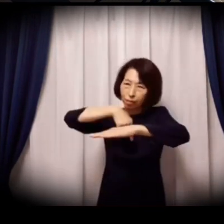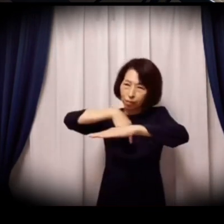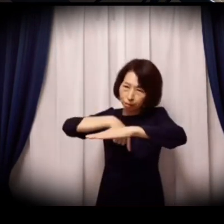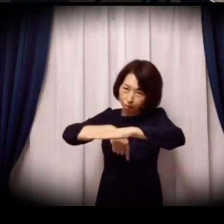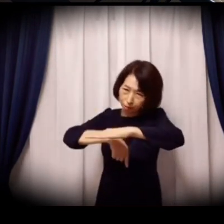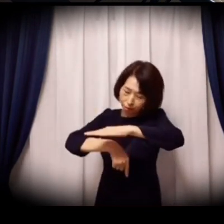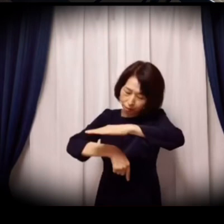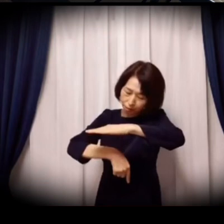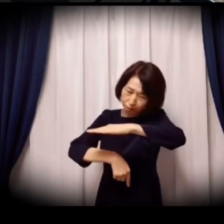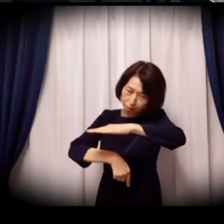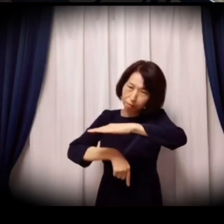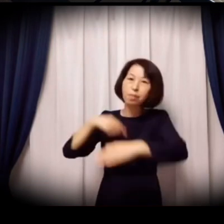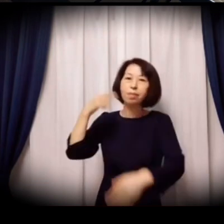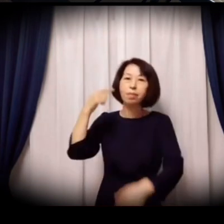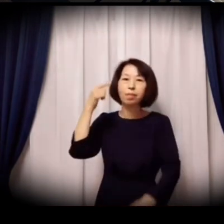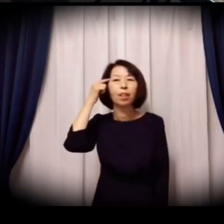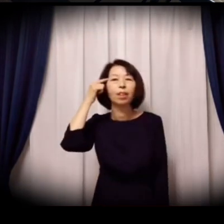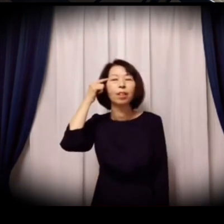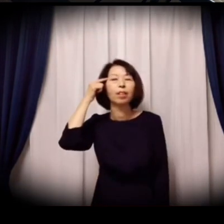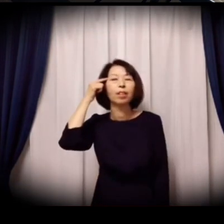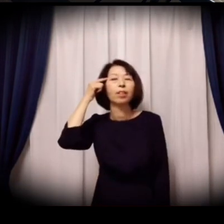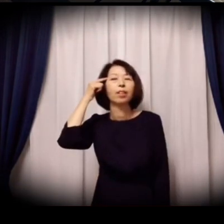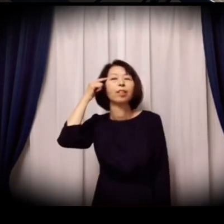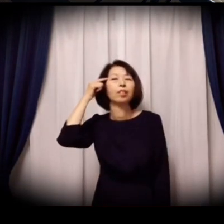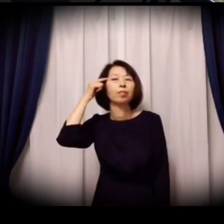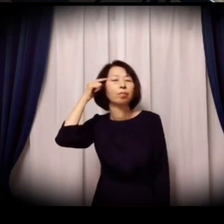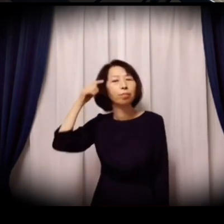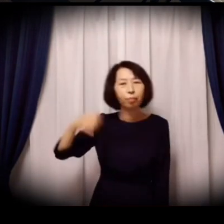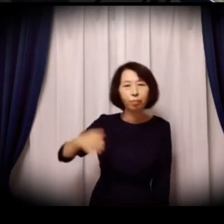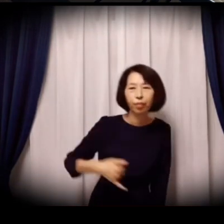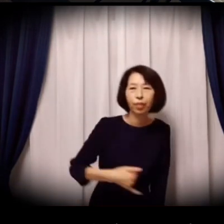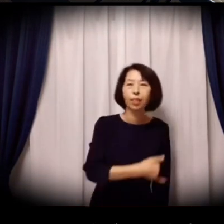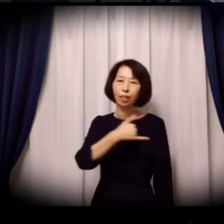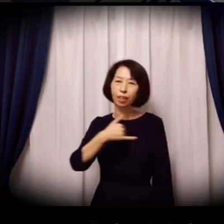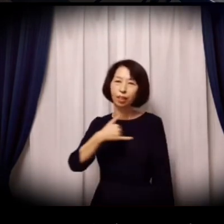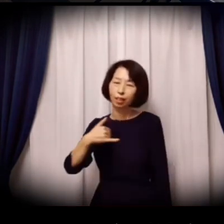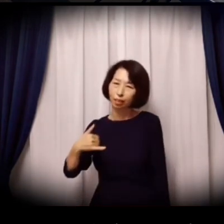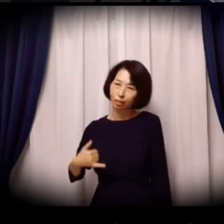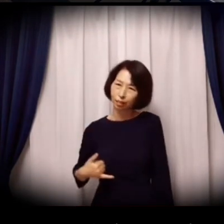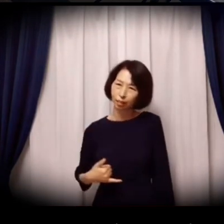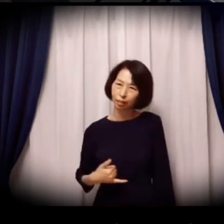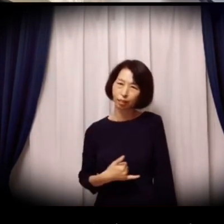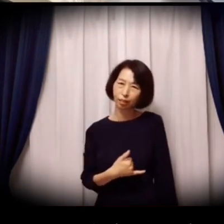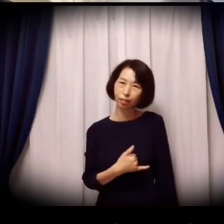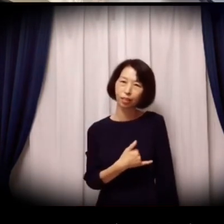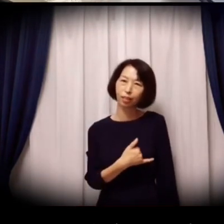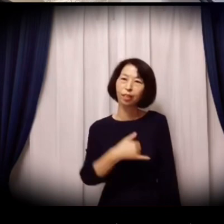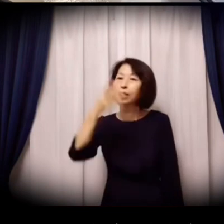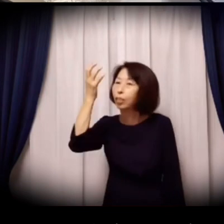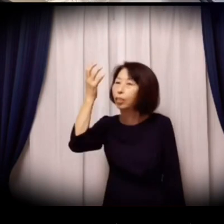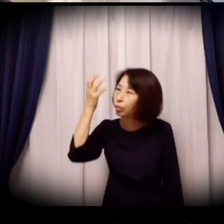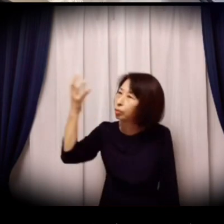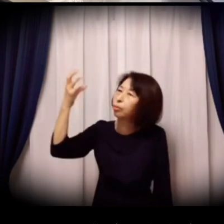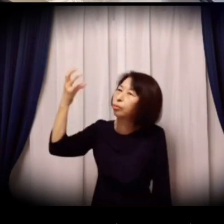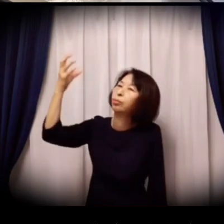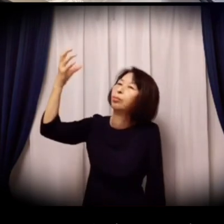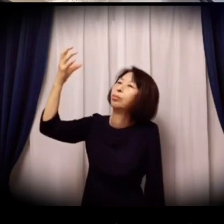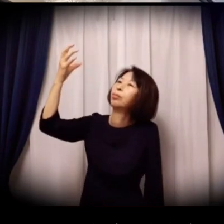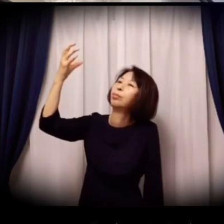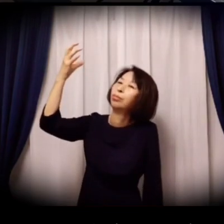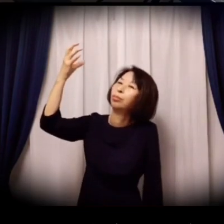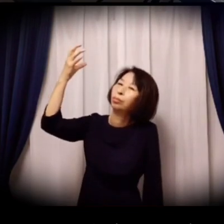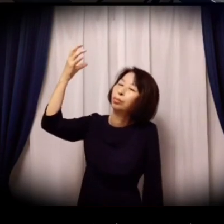way and good And still somehow It's left illusions